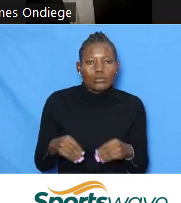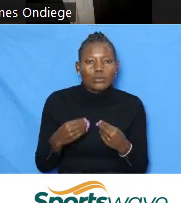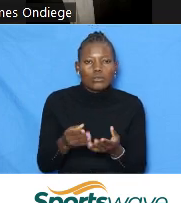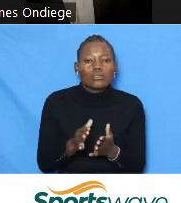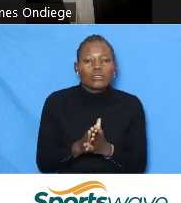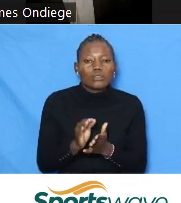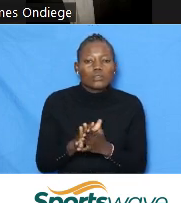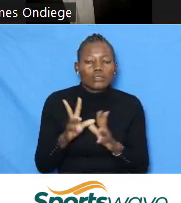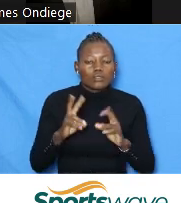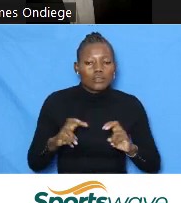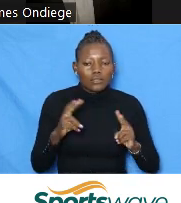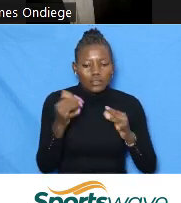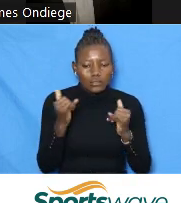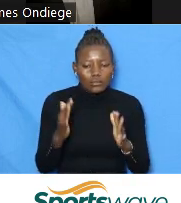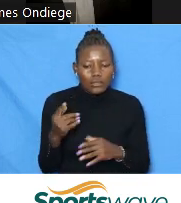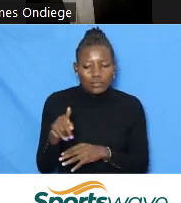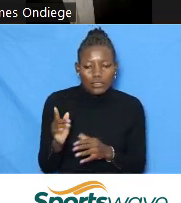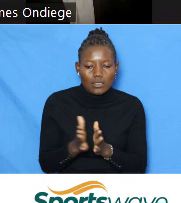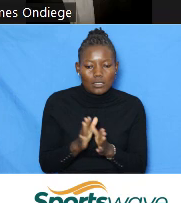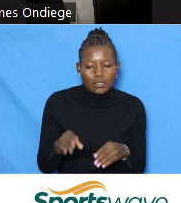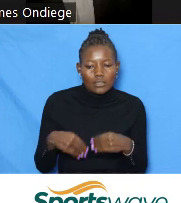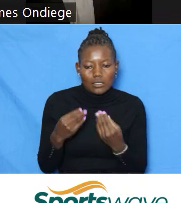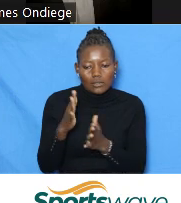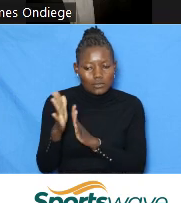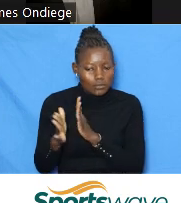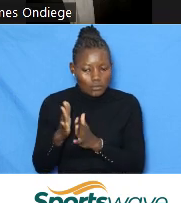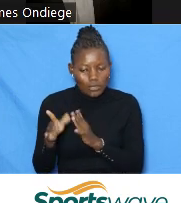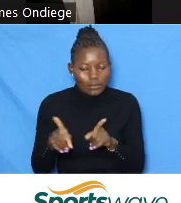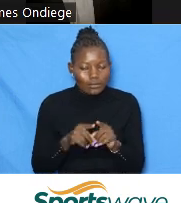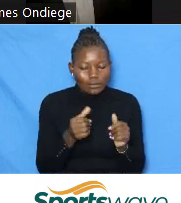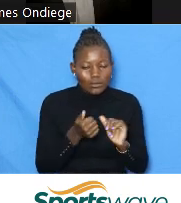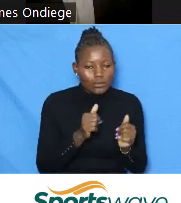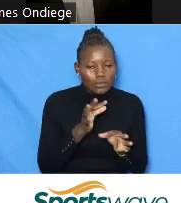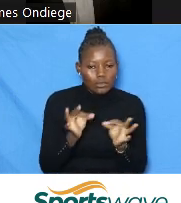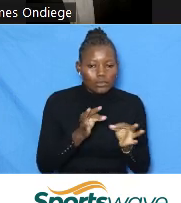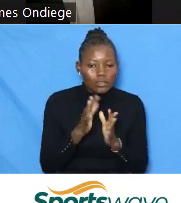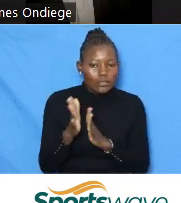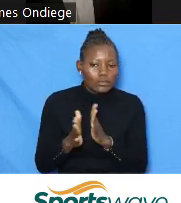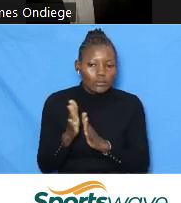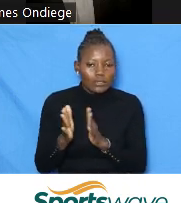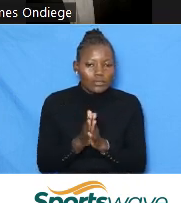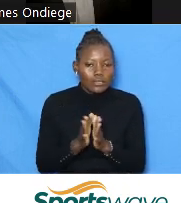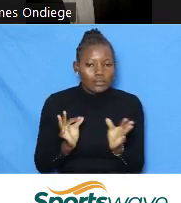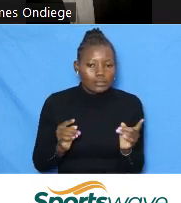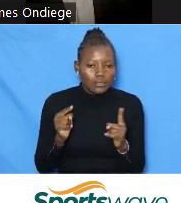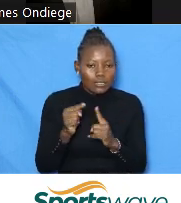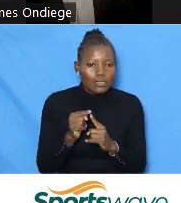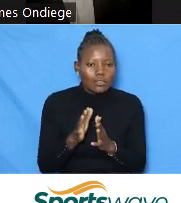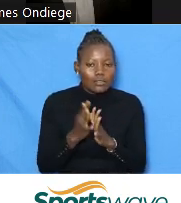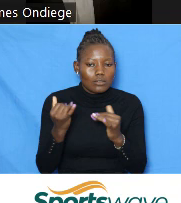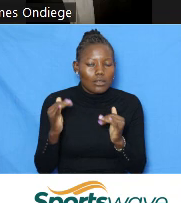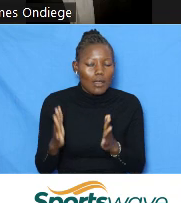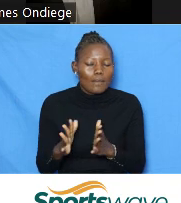they can assess your players and give you plans, and they can give you sport-specific plans. These are will be targeted to your athlete